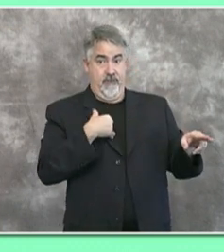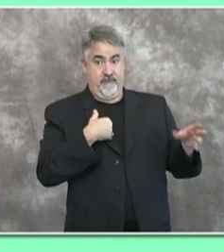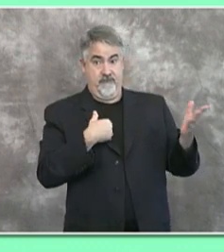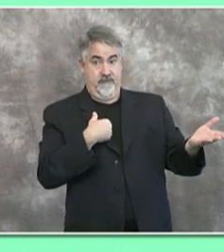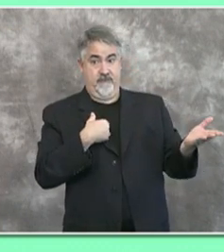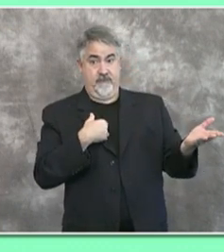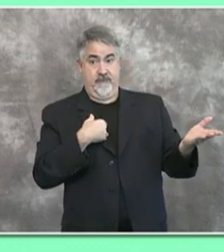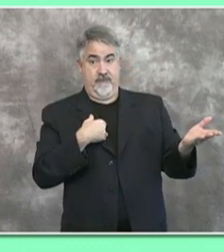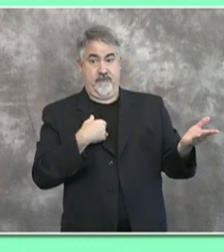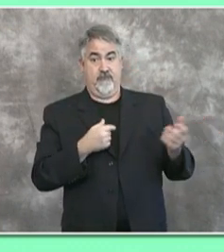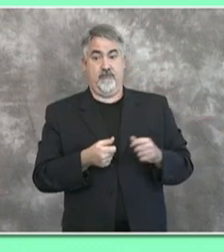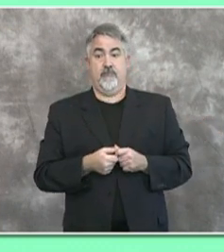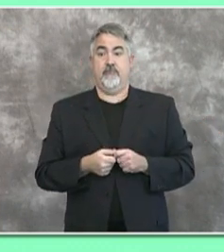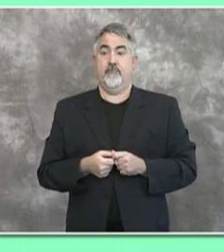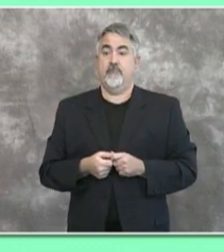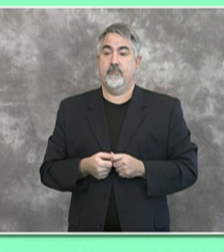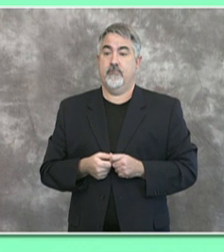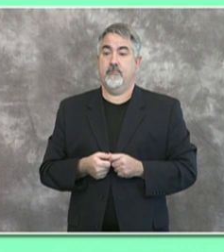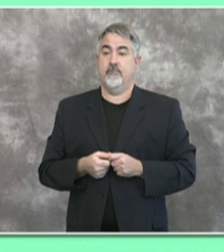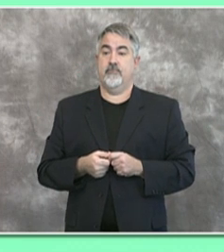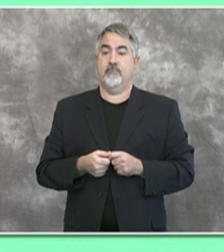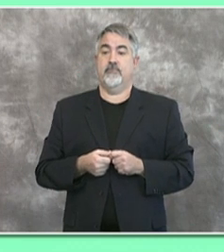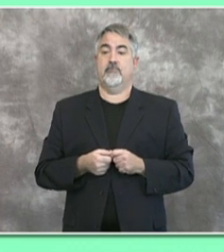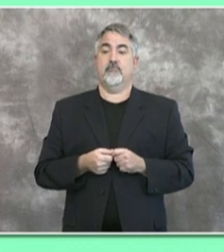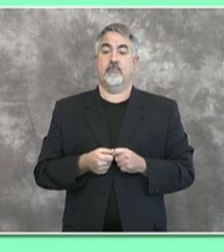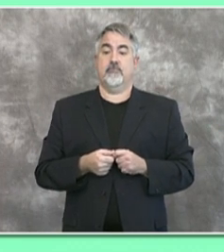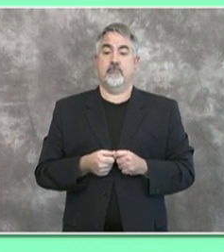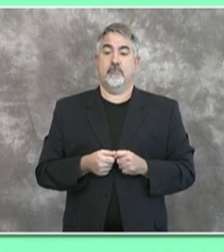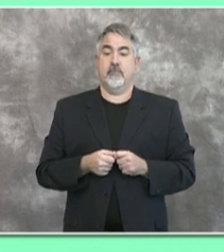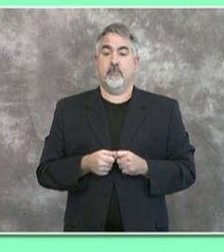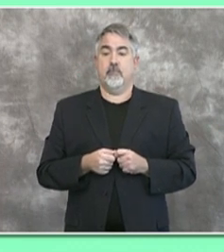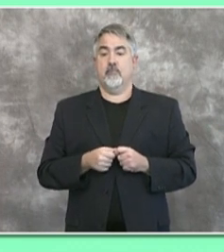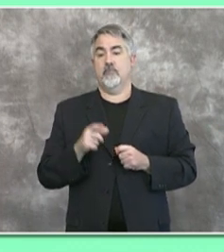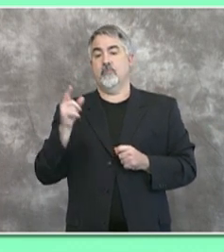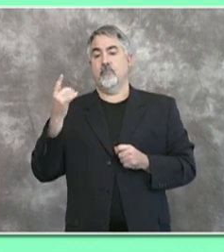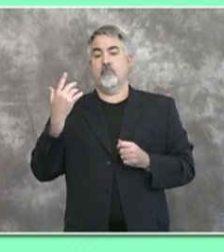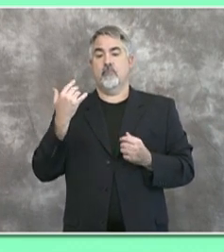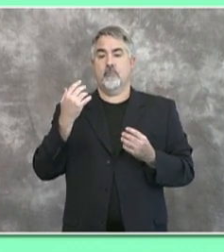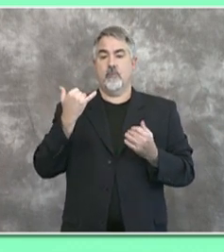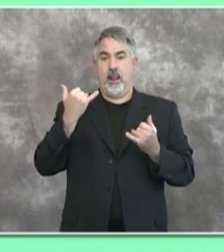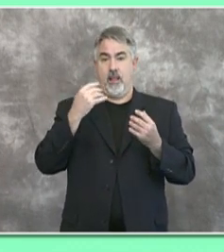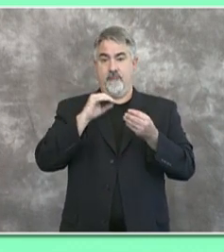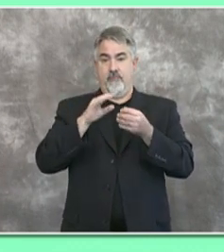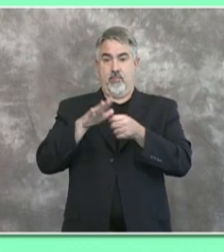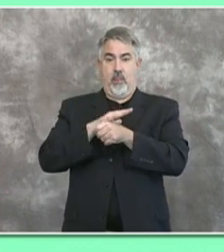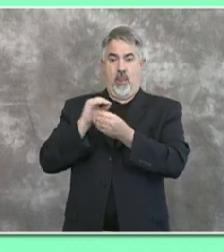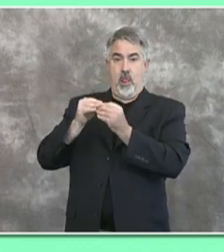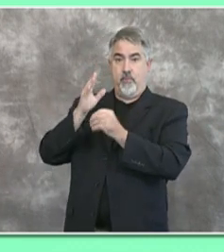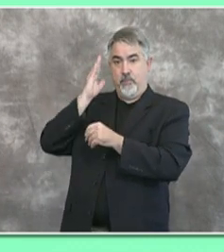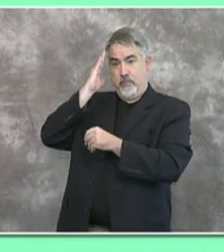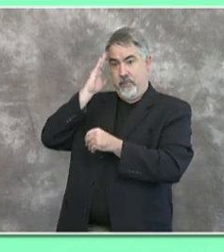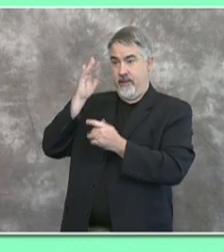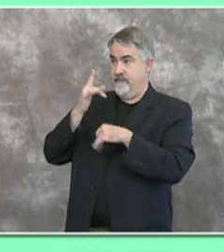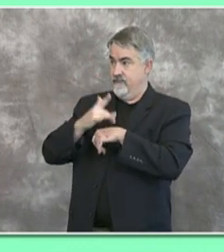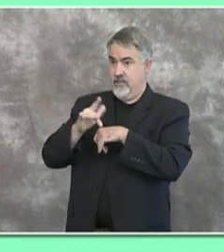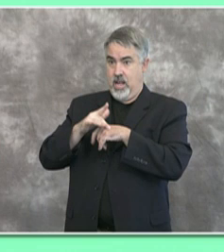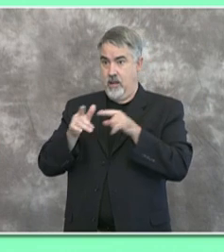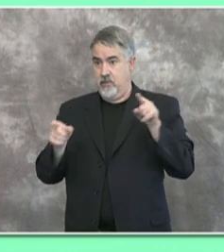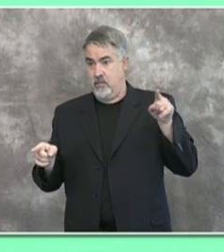represented as a proportion of the total number of our bed capacity, that is about